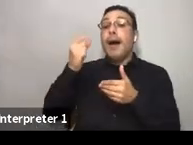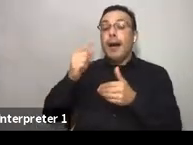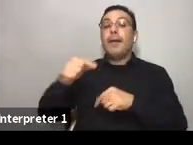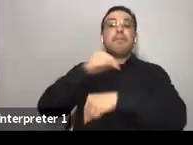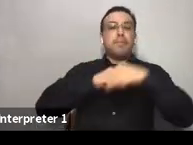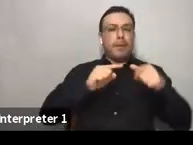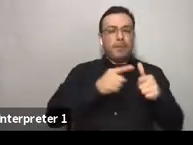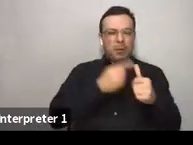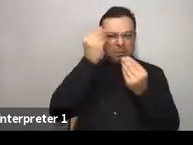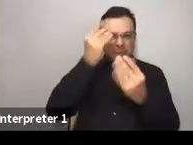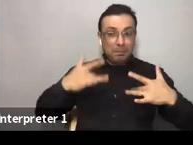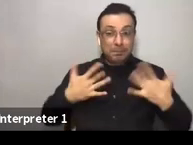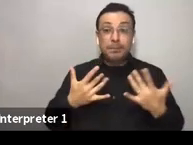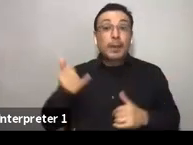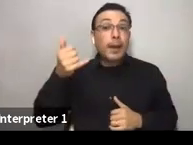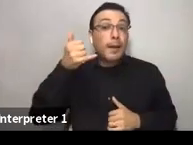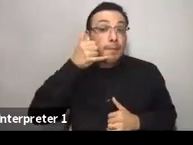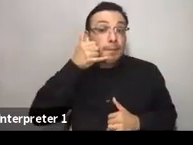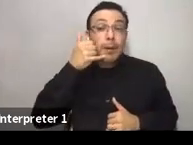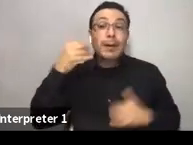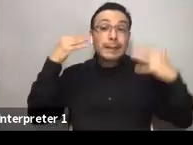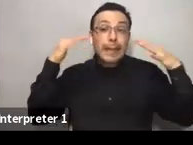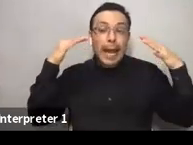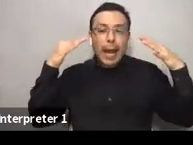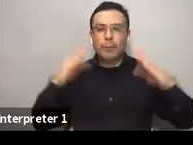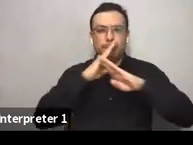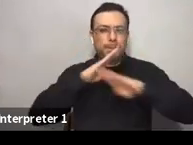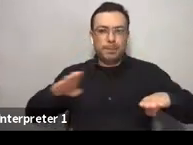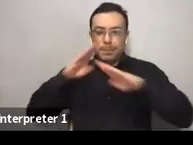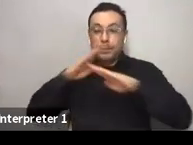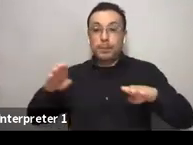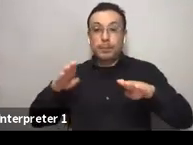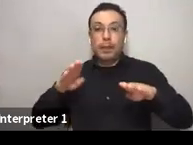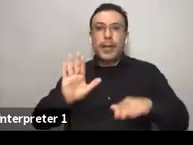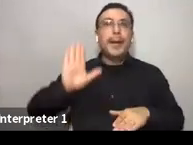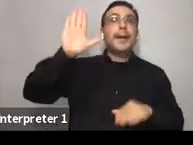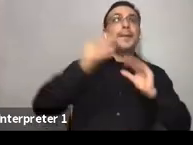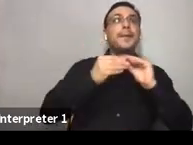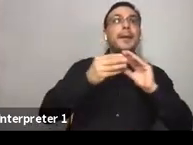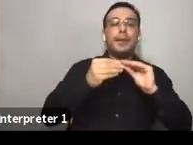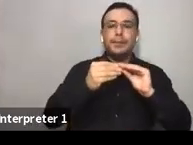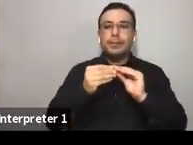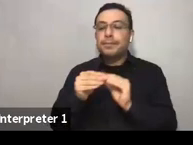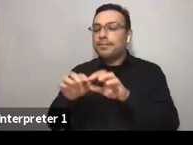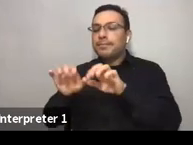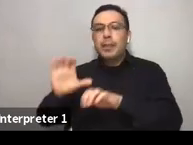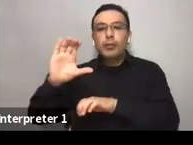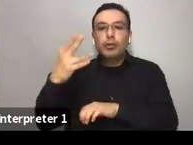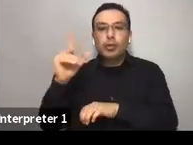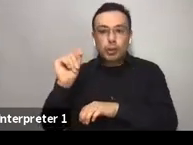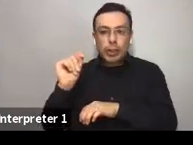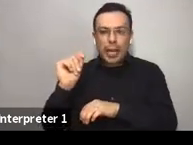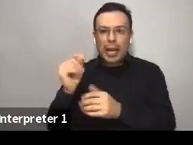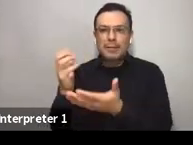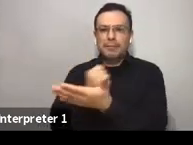muted throughout the presentation, so we do ask that you use the chat box to post any questions that come up during the